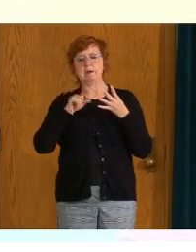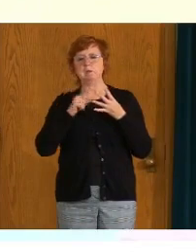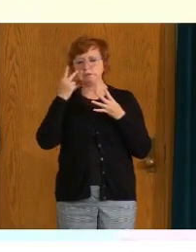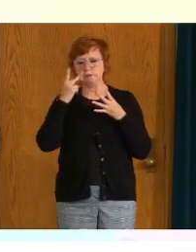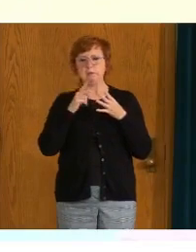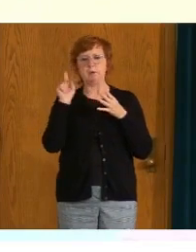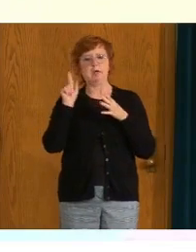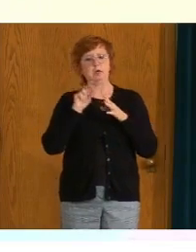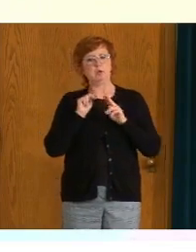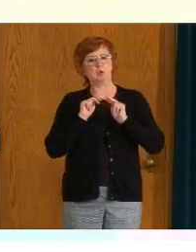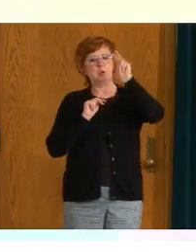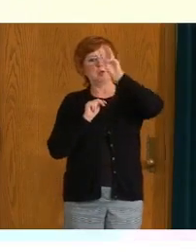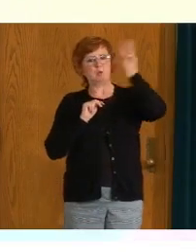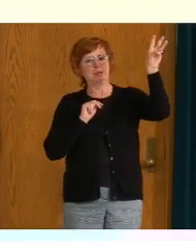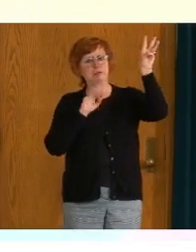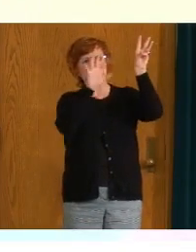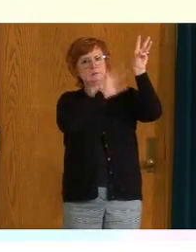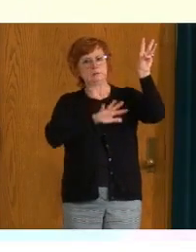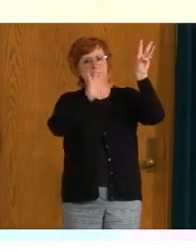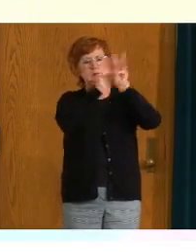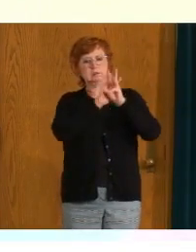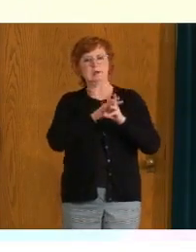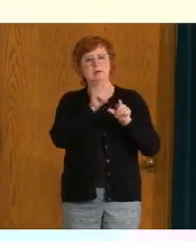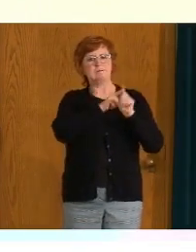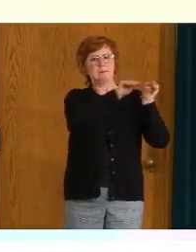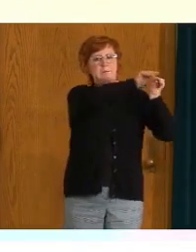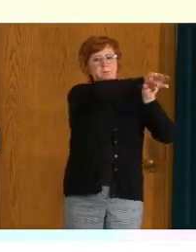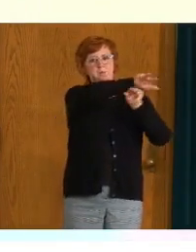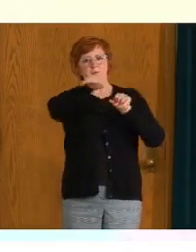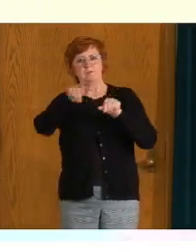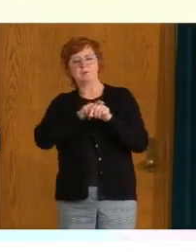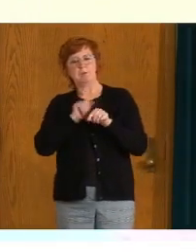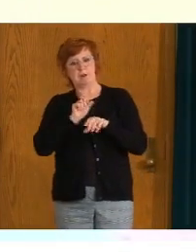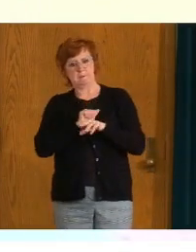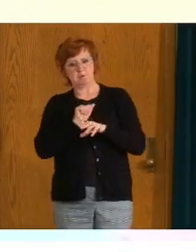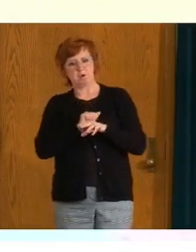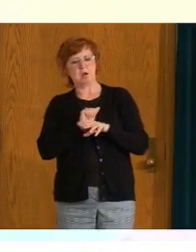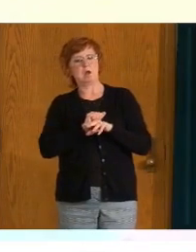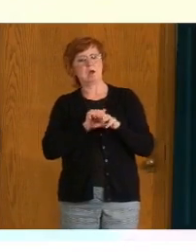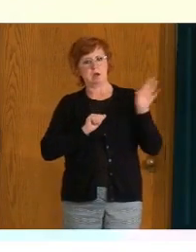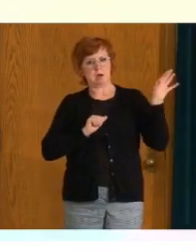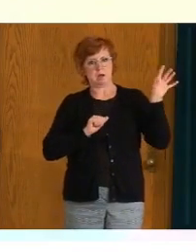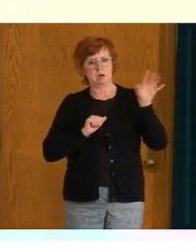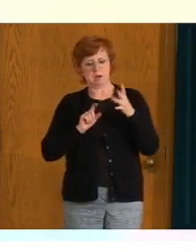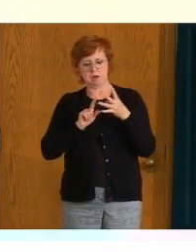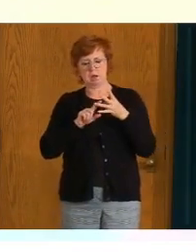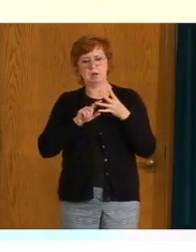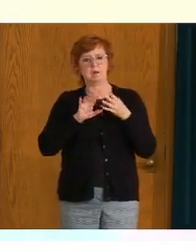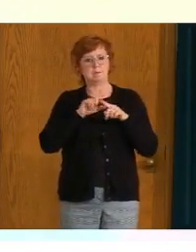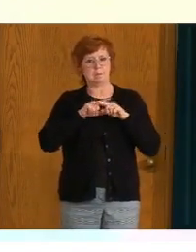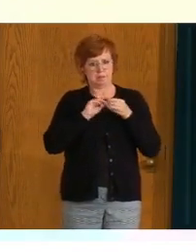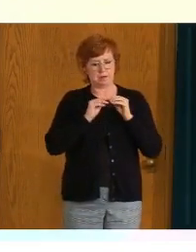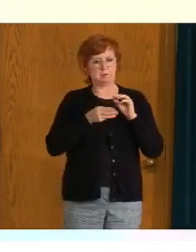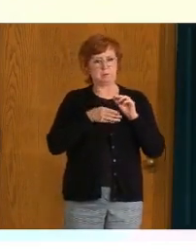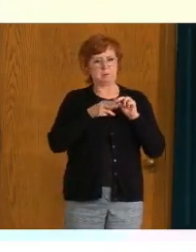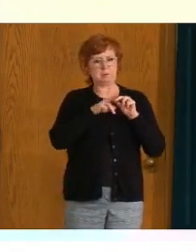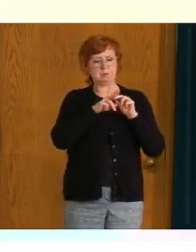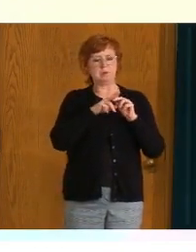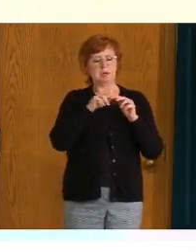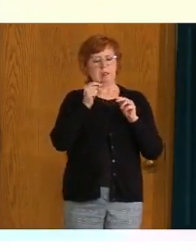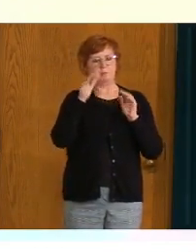parts of the province, primarily influenced by Alberta. But again, it's climbing steadily, and we've been concerned with north, central,